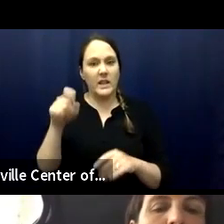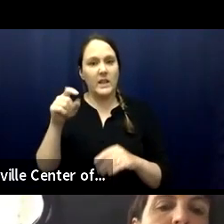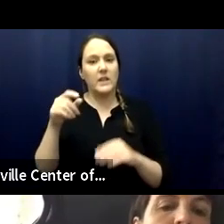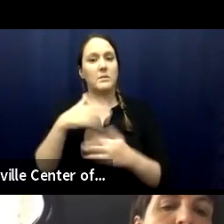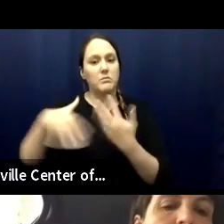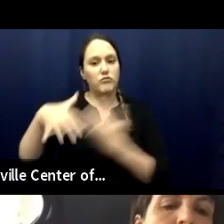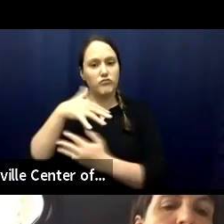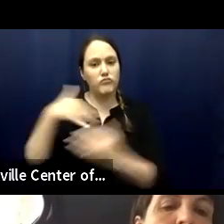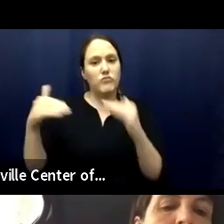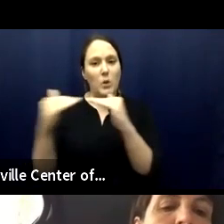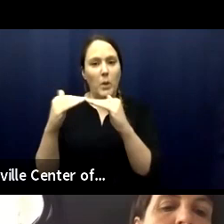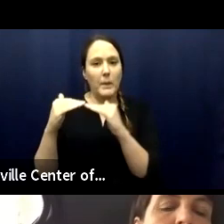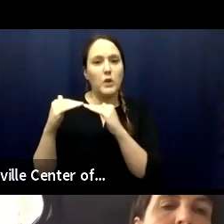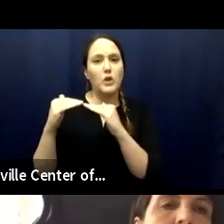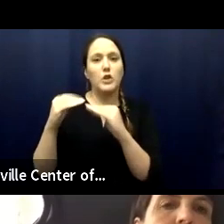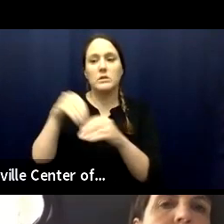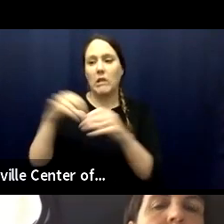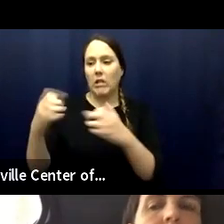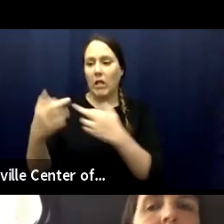and being in the classroom and learning.